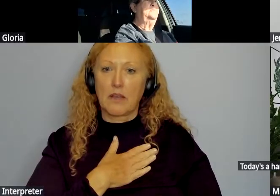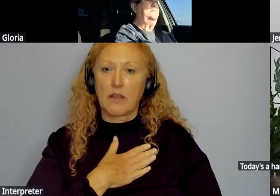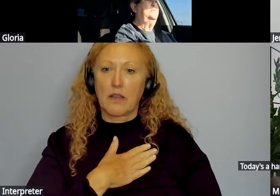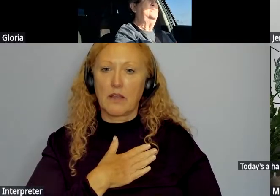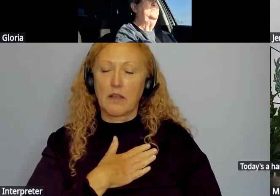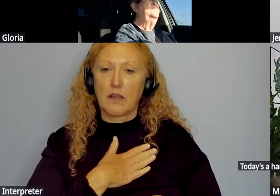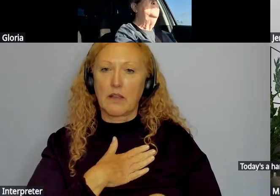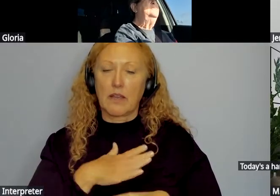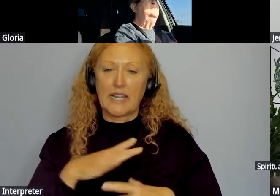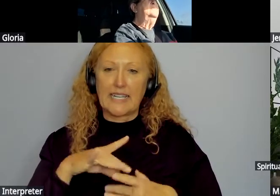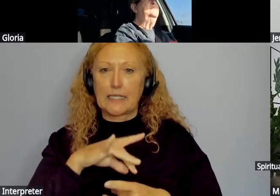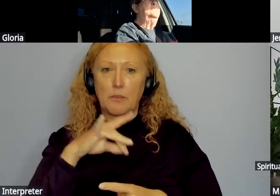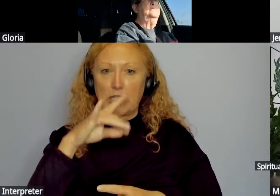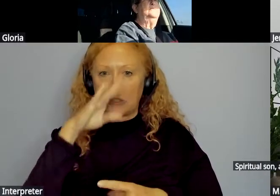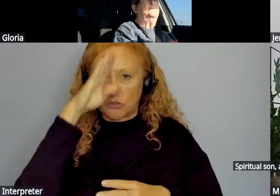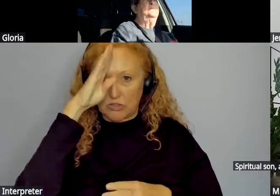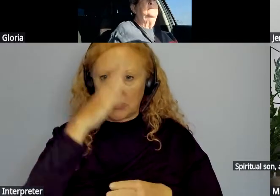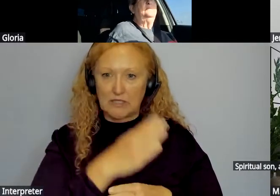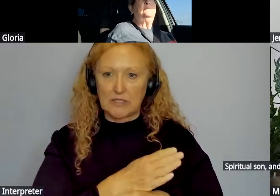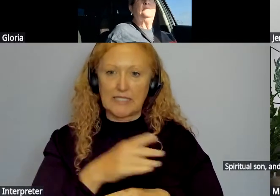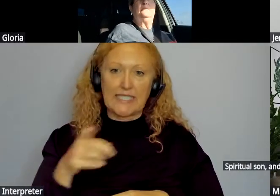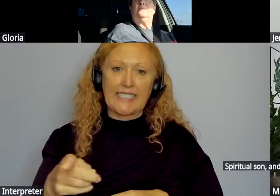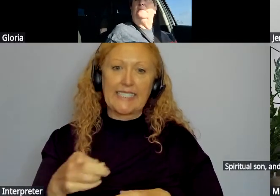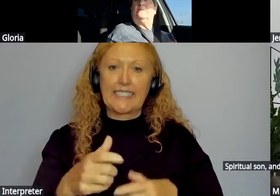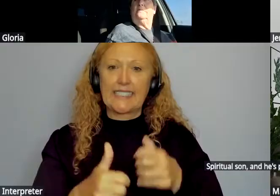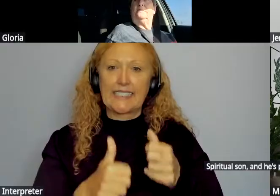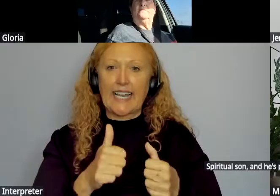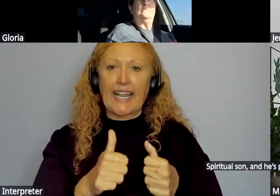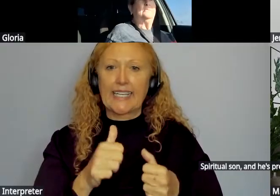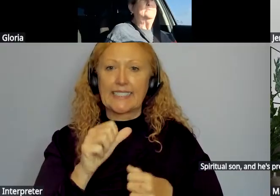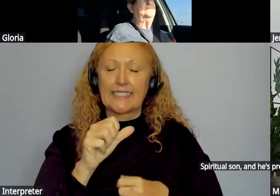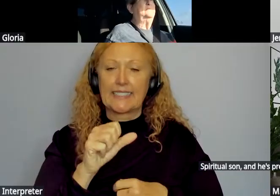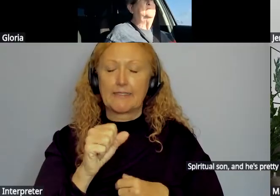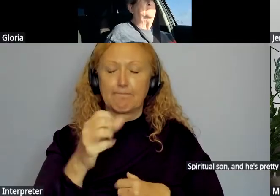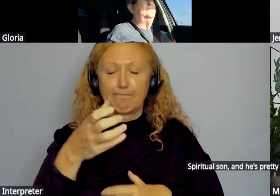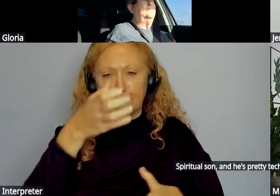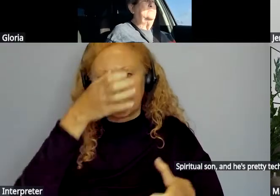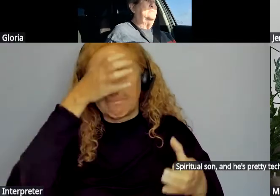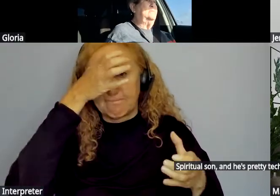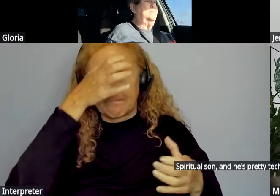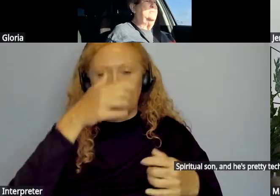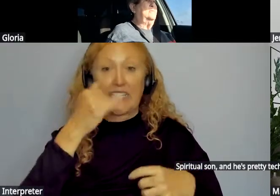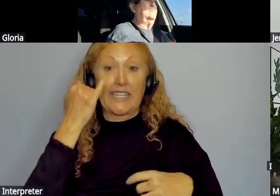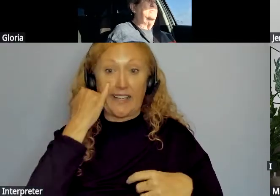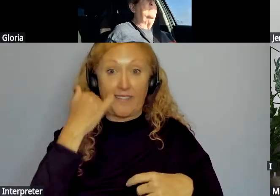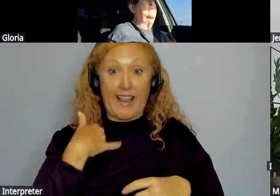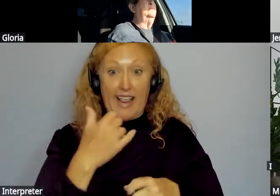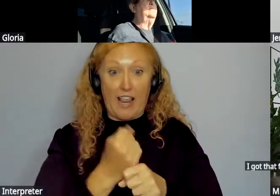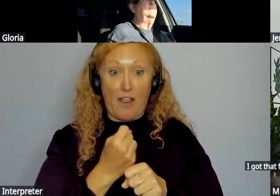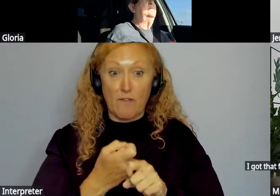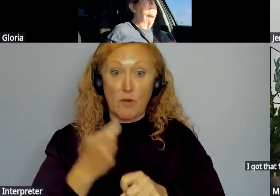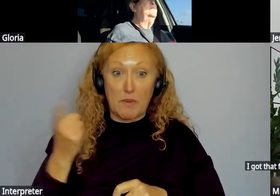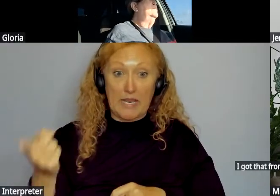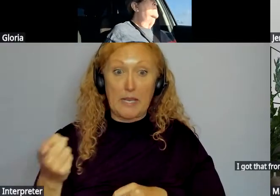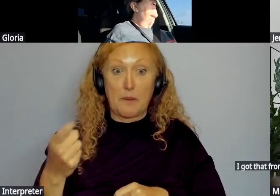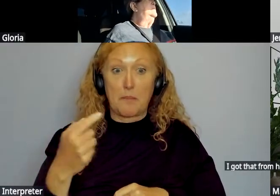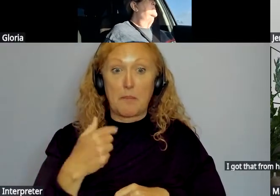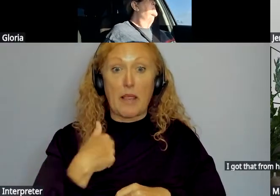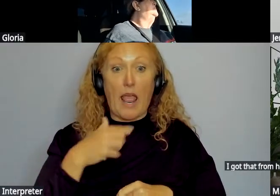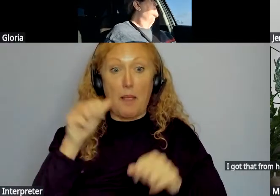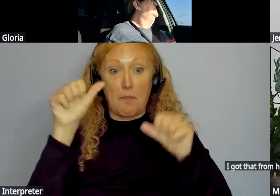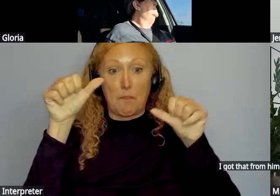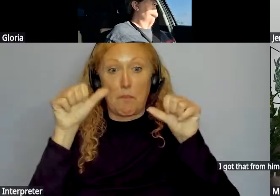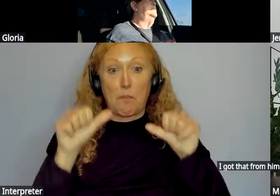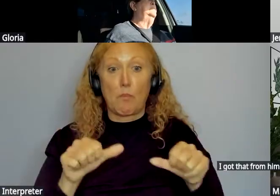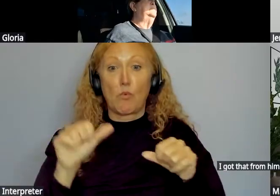spiritual son, and he's pretty tech savvy. So I figured if I got that from him, I just posted it